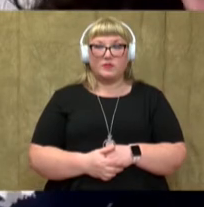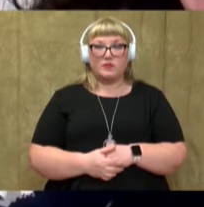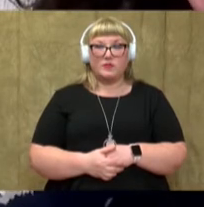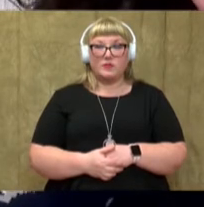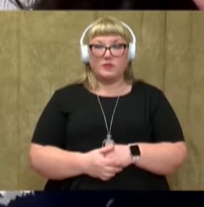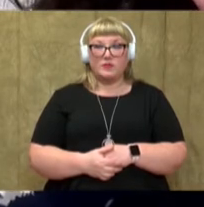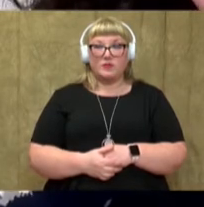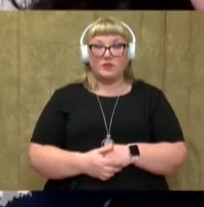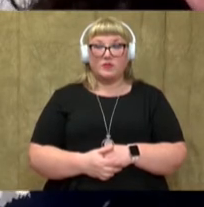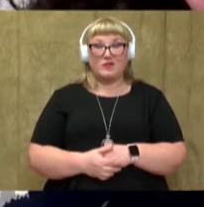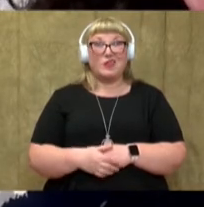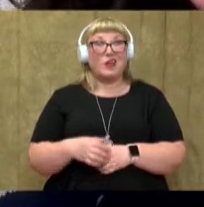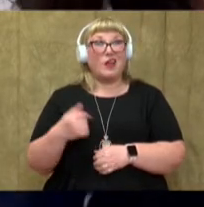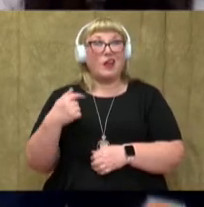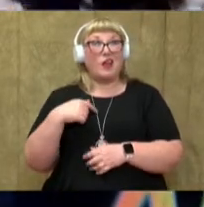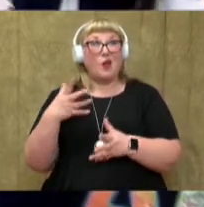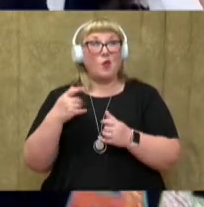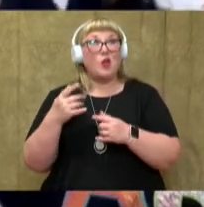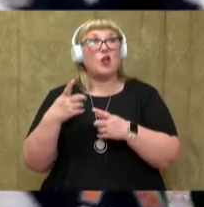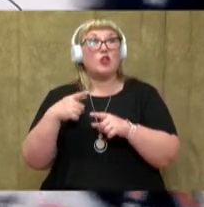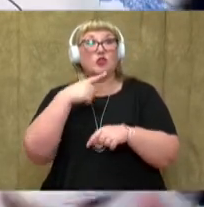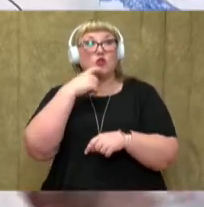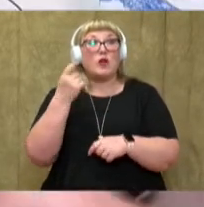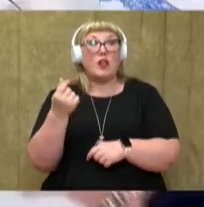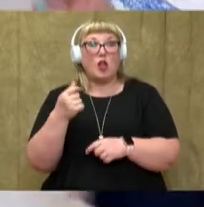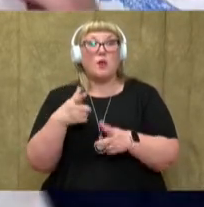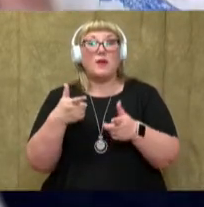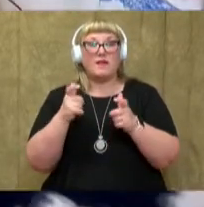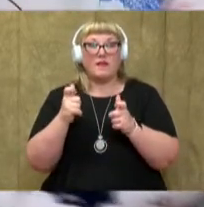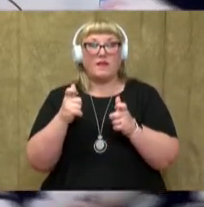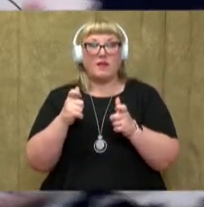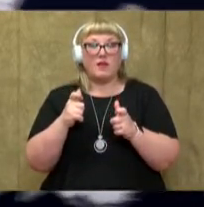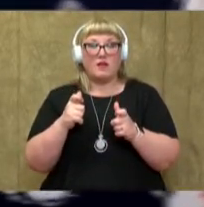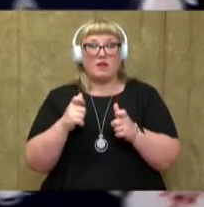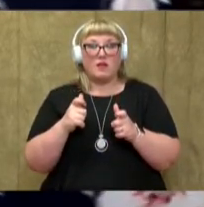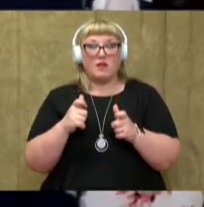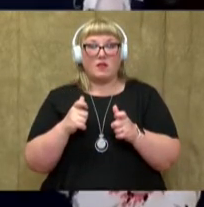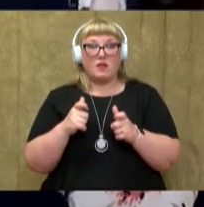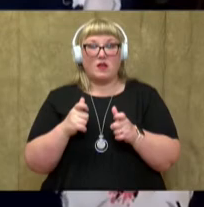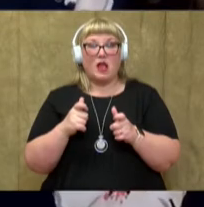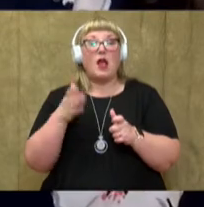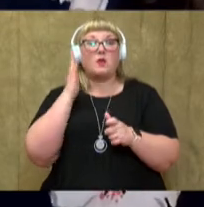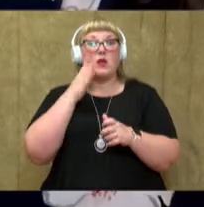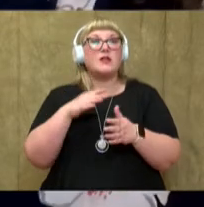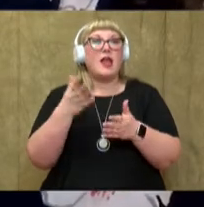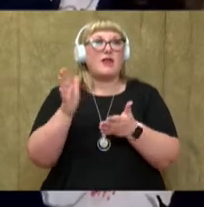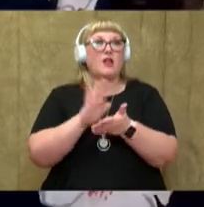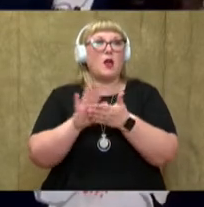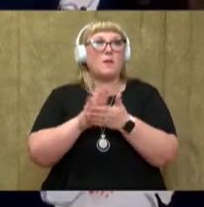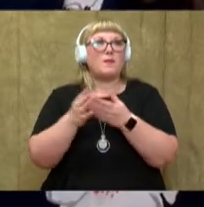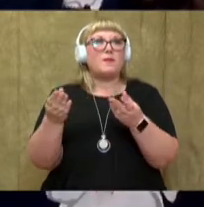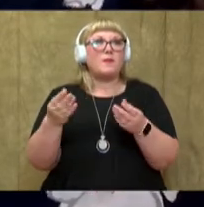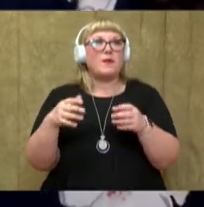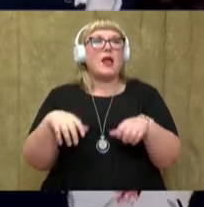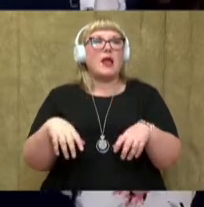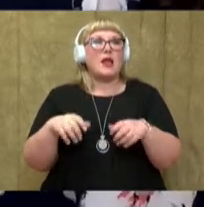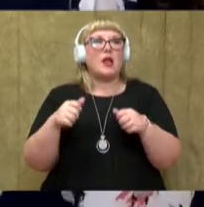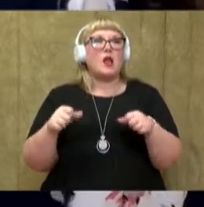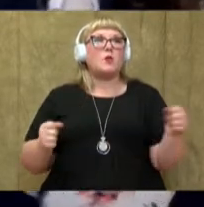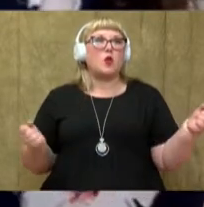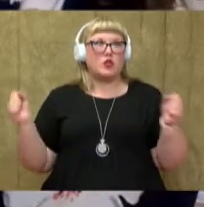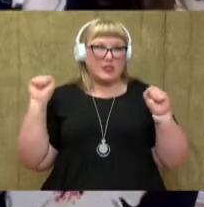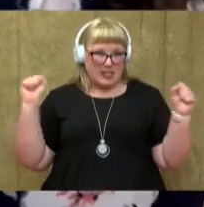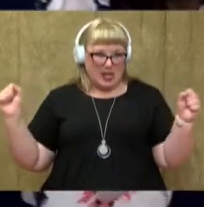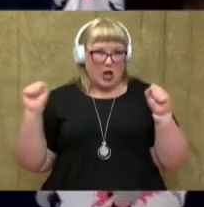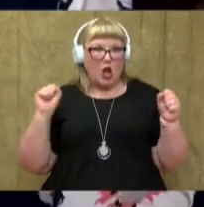Now, since I want it to dry a little fast right now, you don't have to do this at home, but I'm going to put a paper towel on it, and that kind of creates